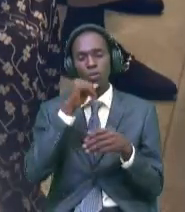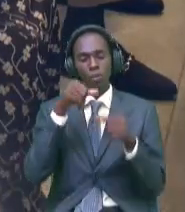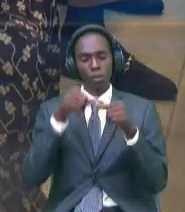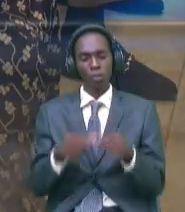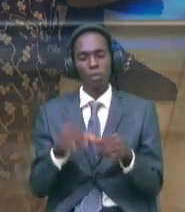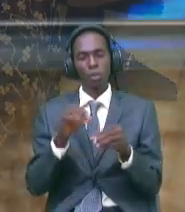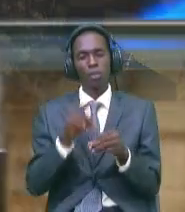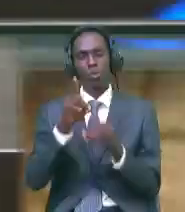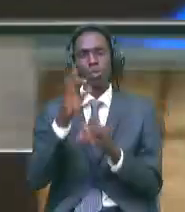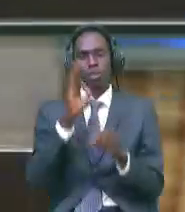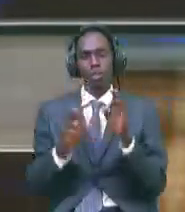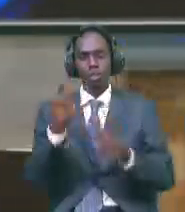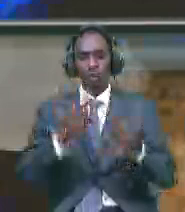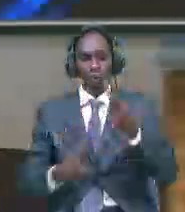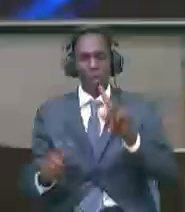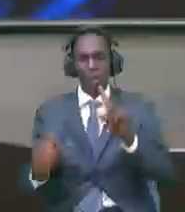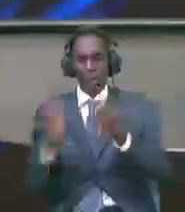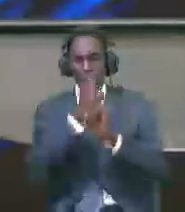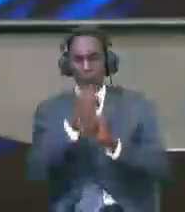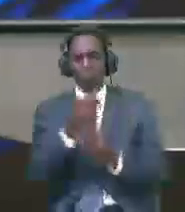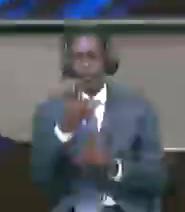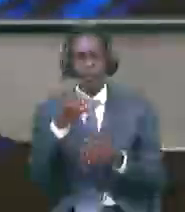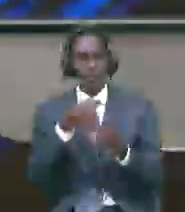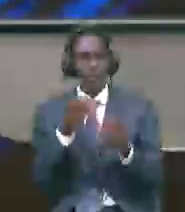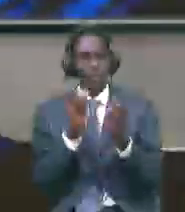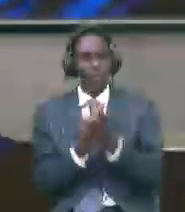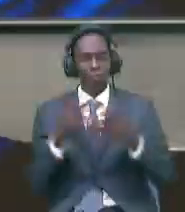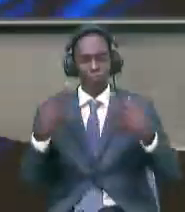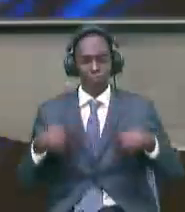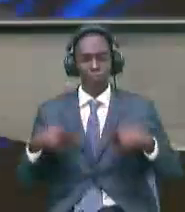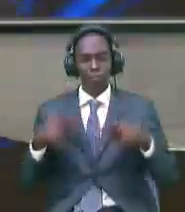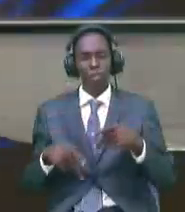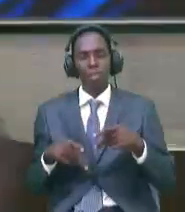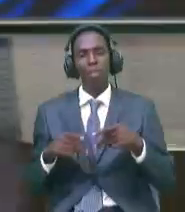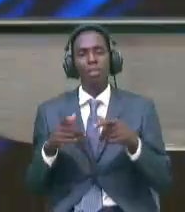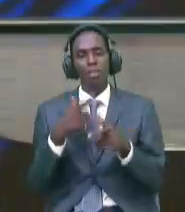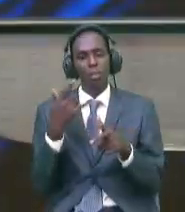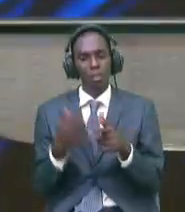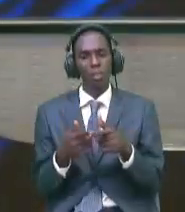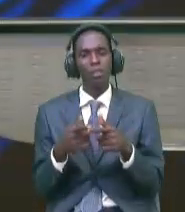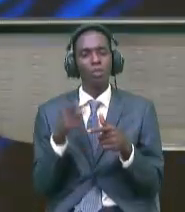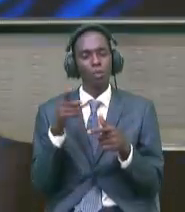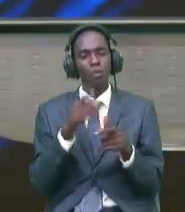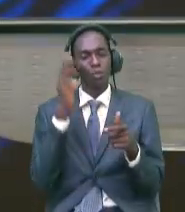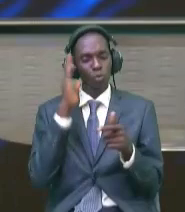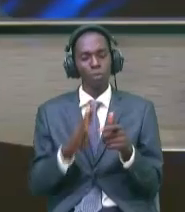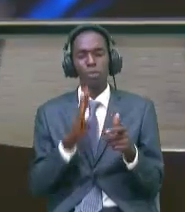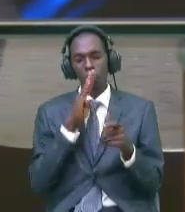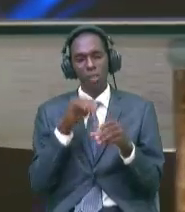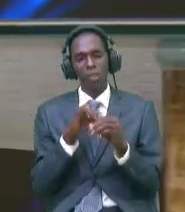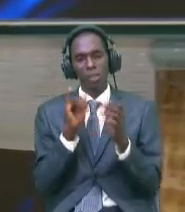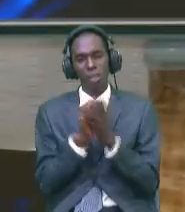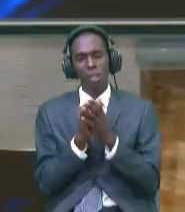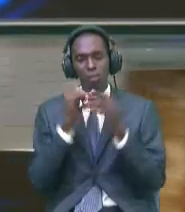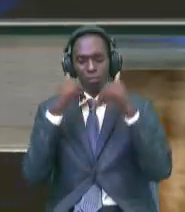that pornography and they look at you, you'll have shame. And then you'll not be glorifying the Lord. But you see, when